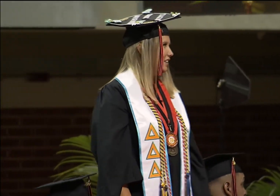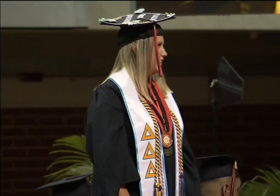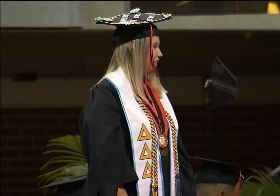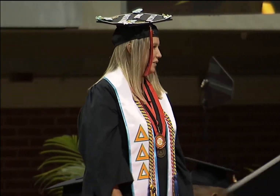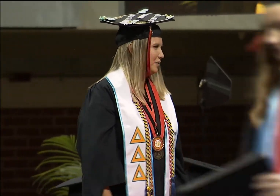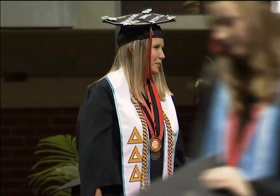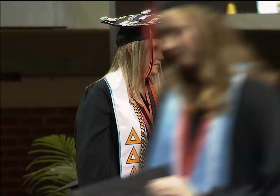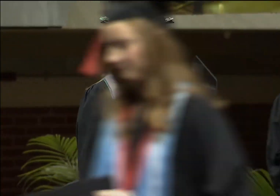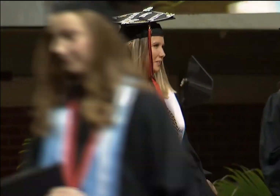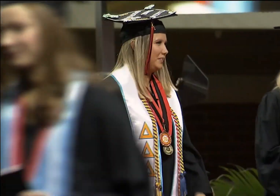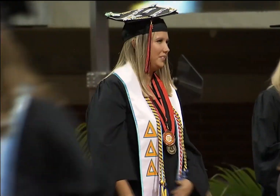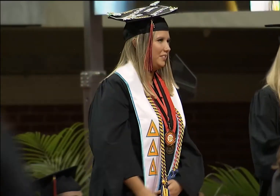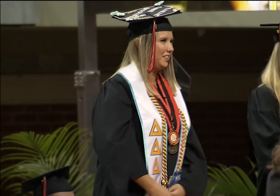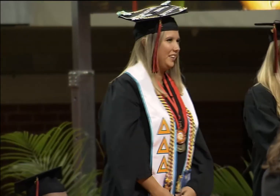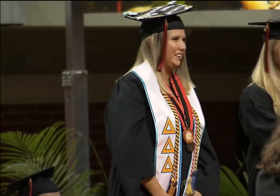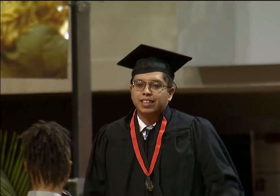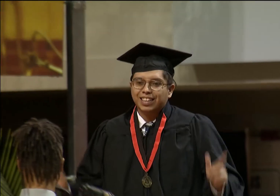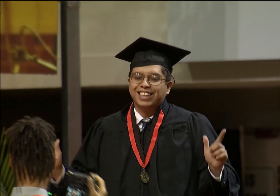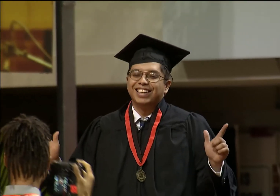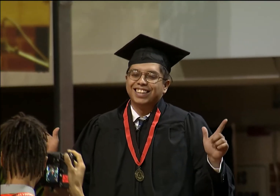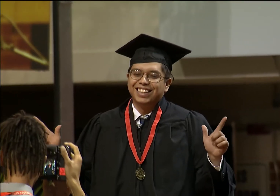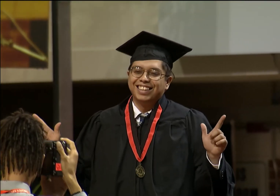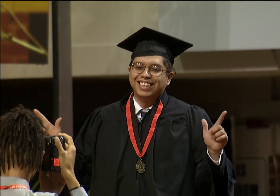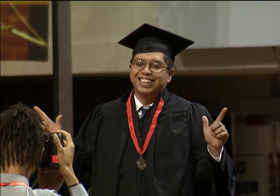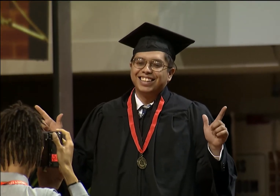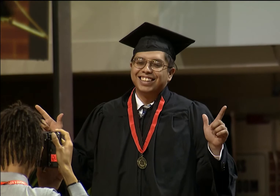Victoria Harris.